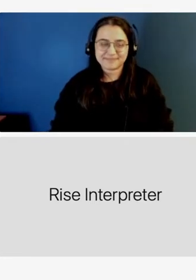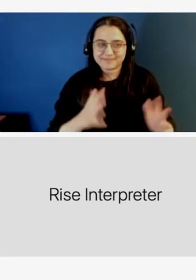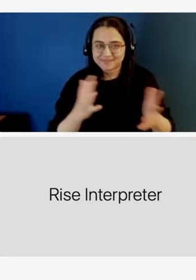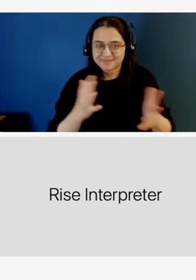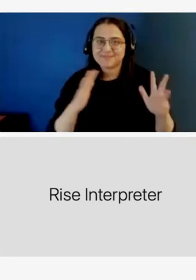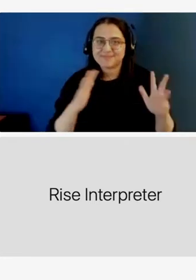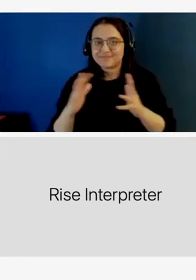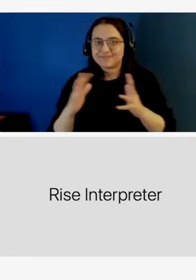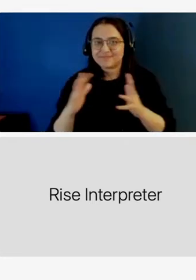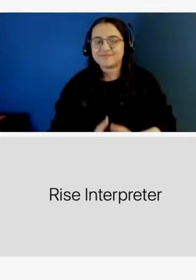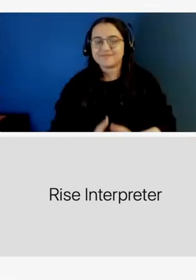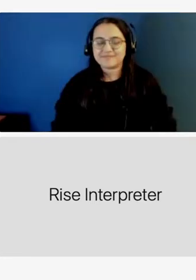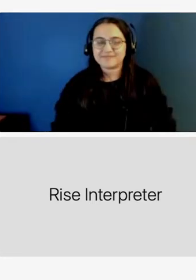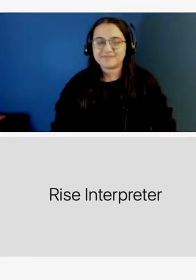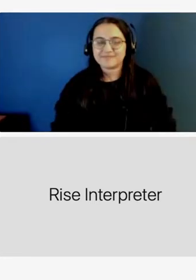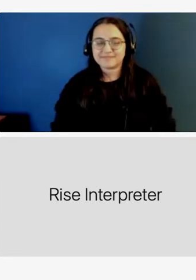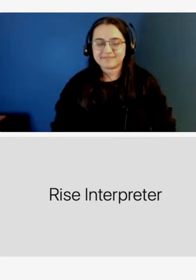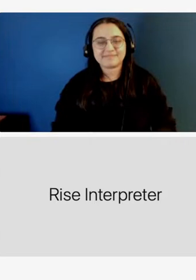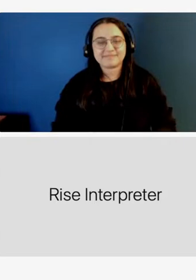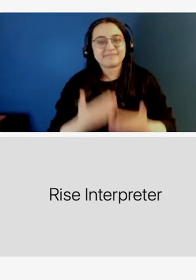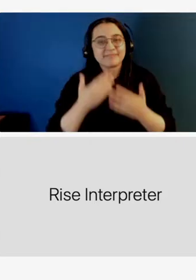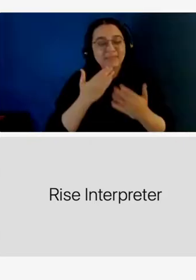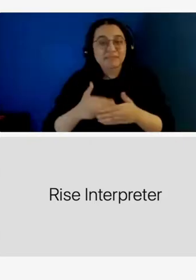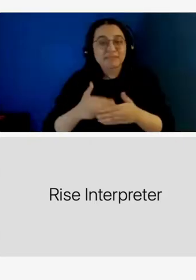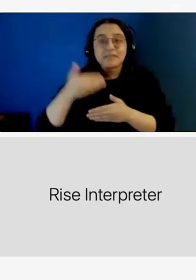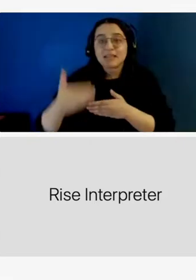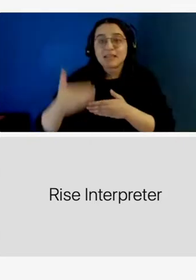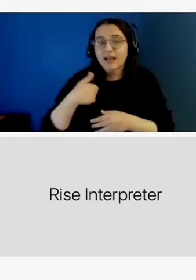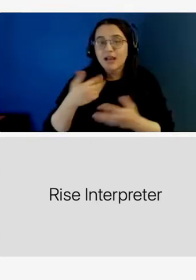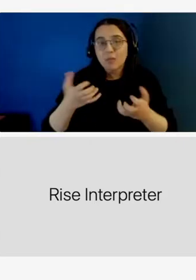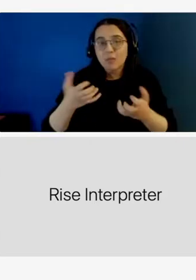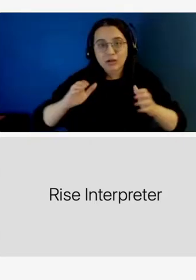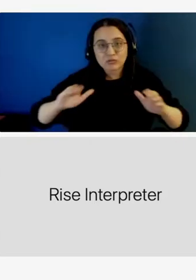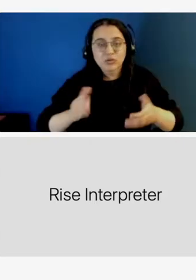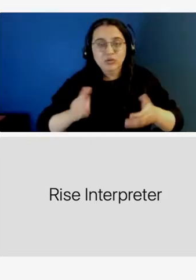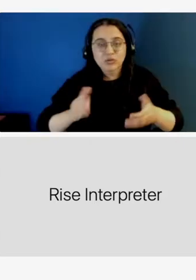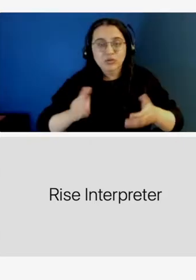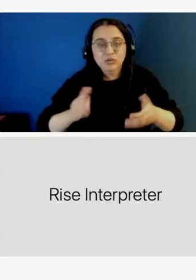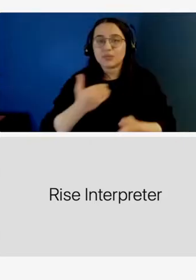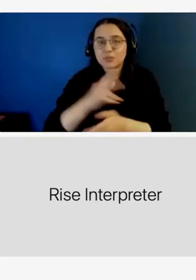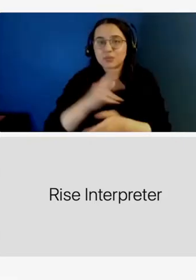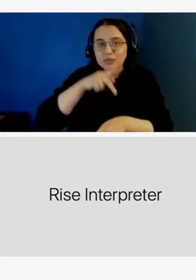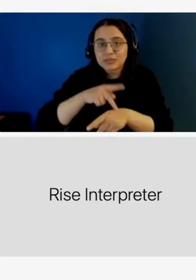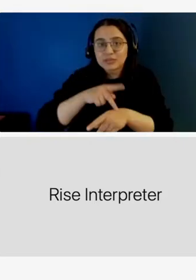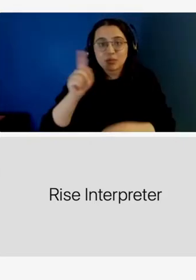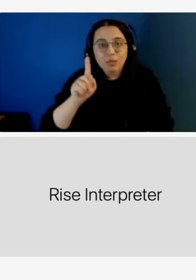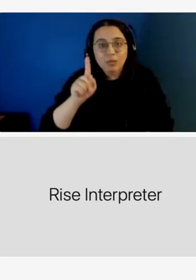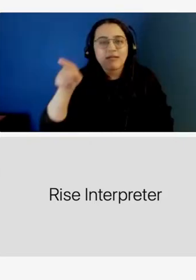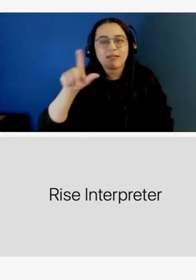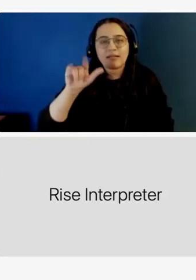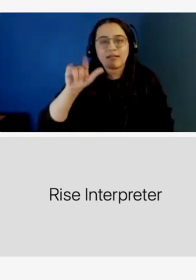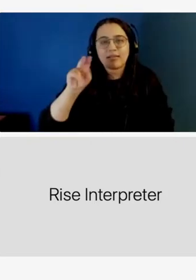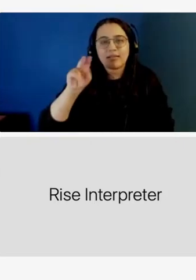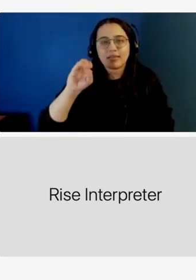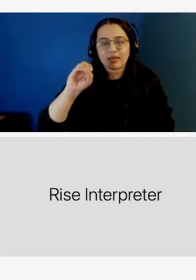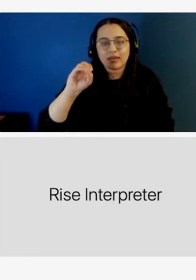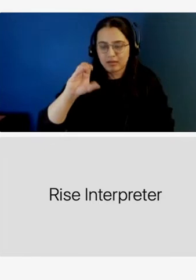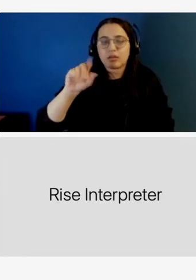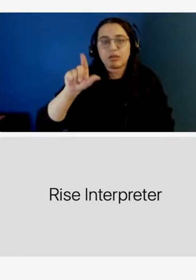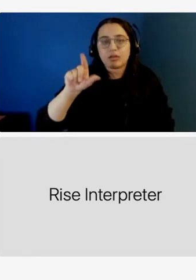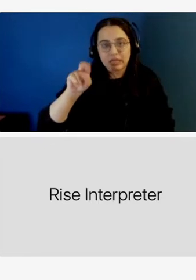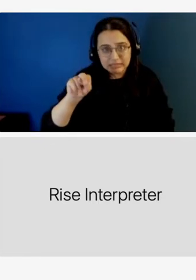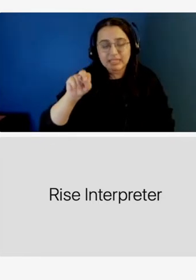Next, I'd like to introduce our new principal at Lincoln Elementary, Dr. David Brutus.